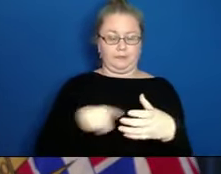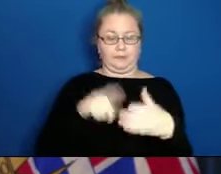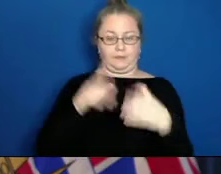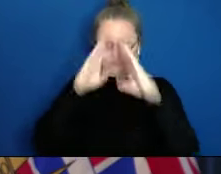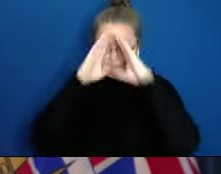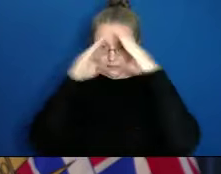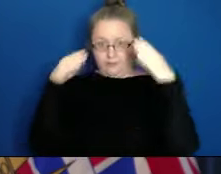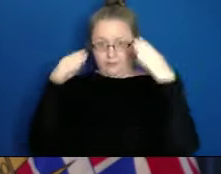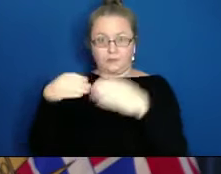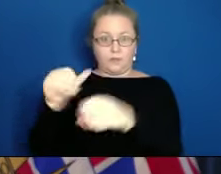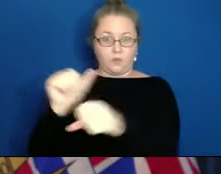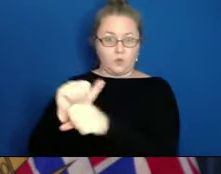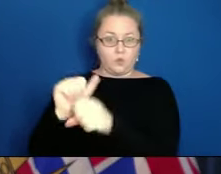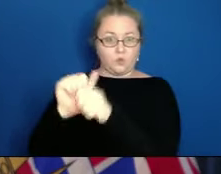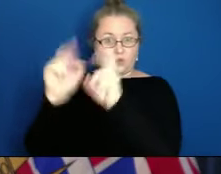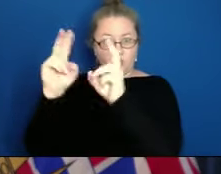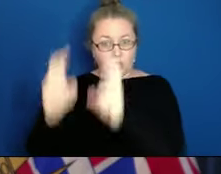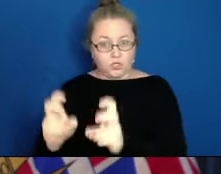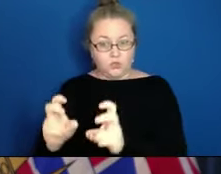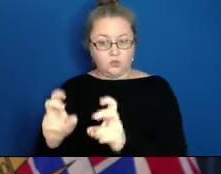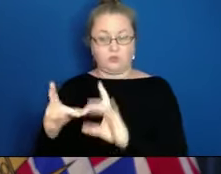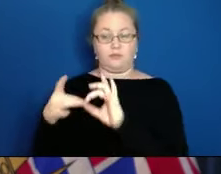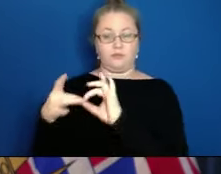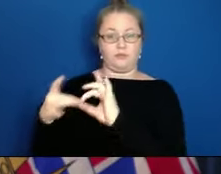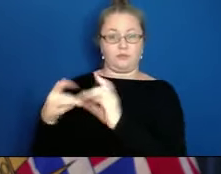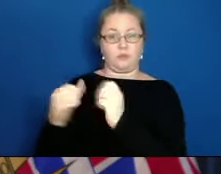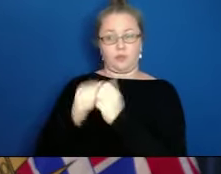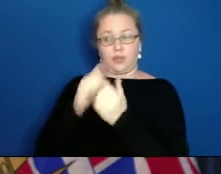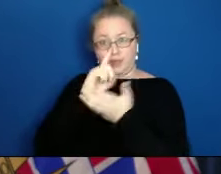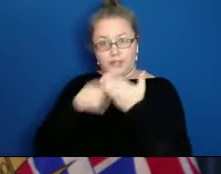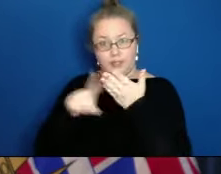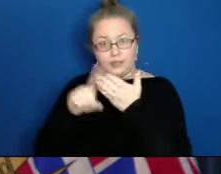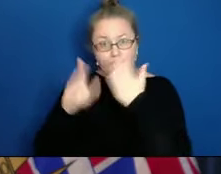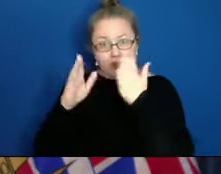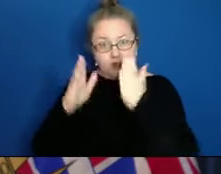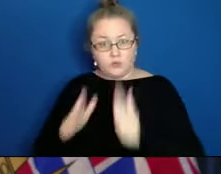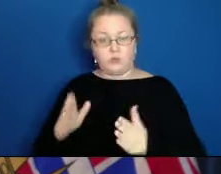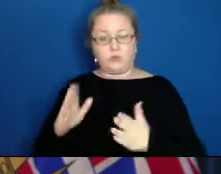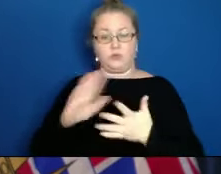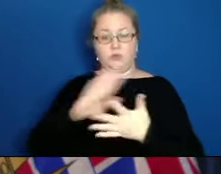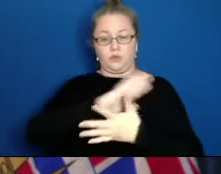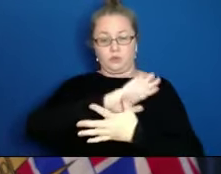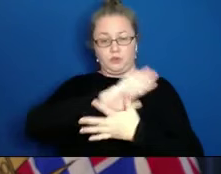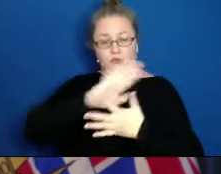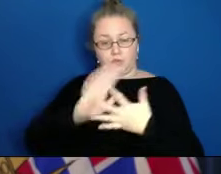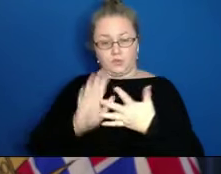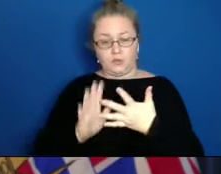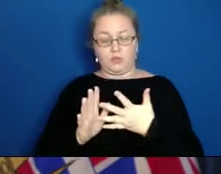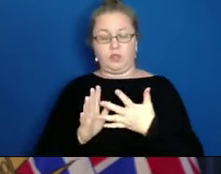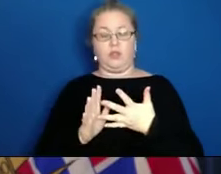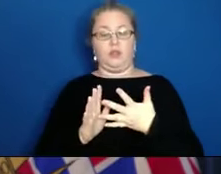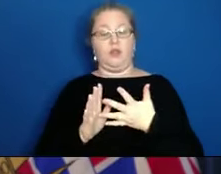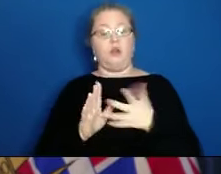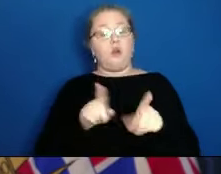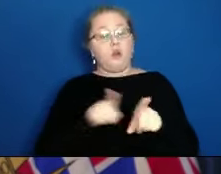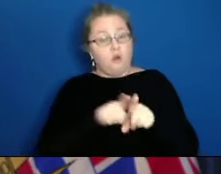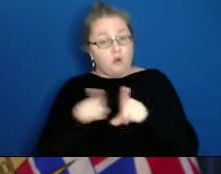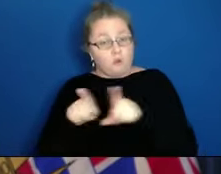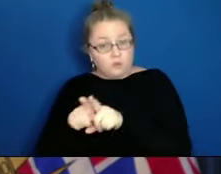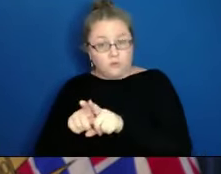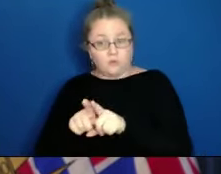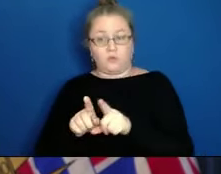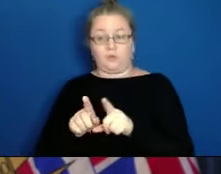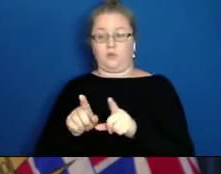issues, to liaise with the inspectors from WorkSafe BC, but also to find